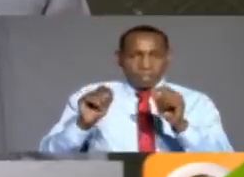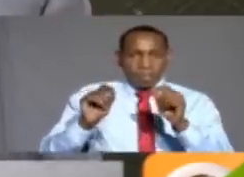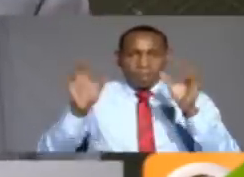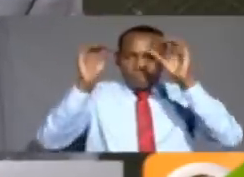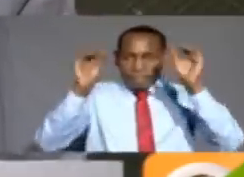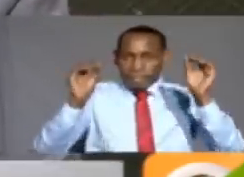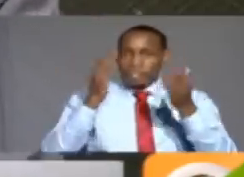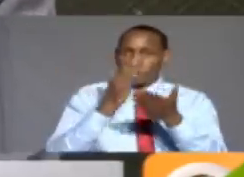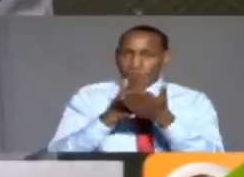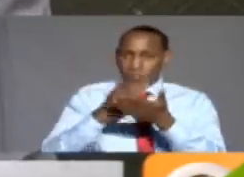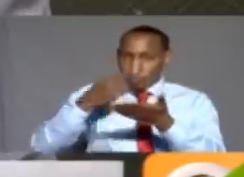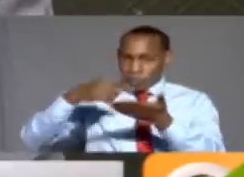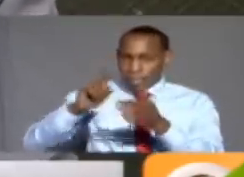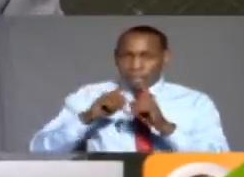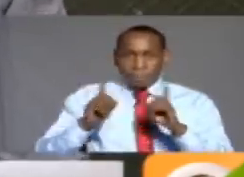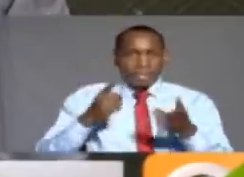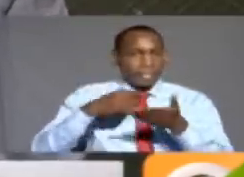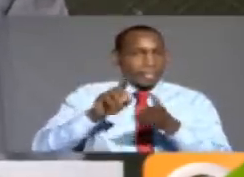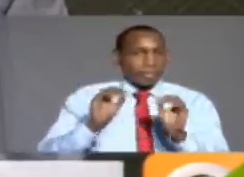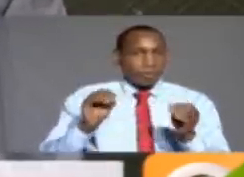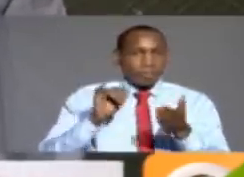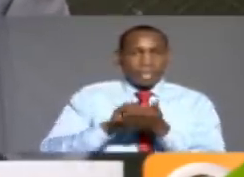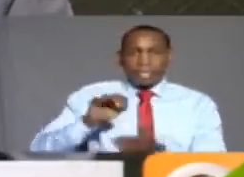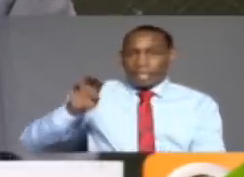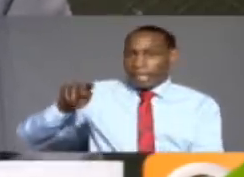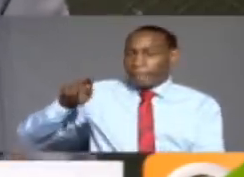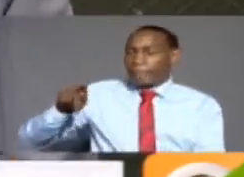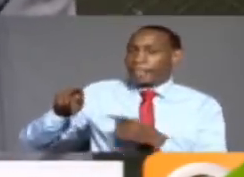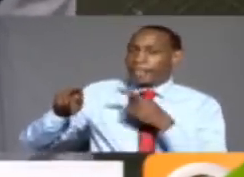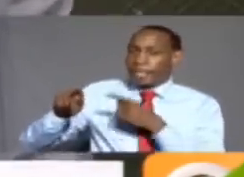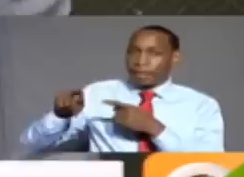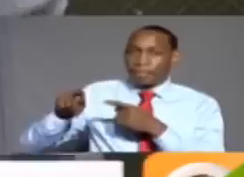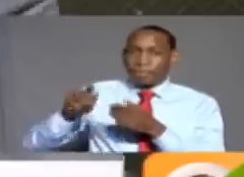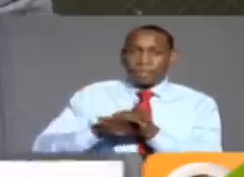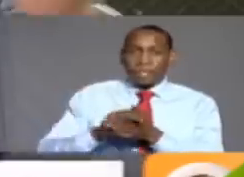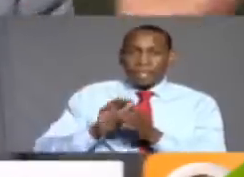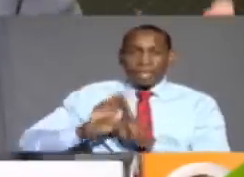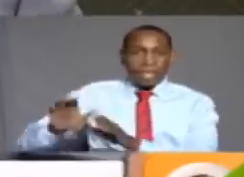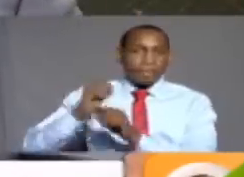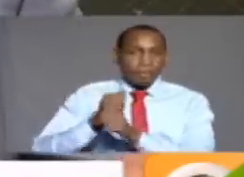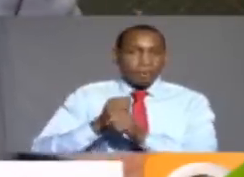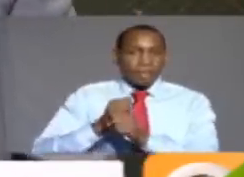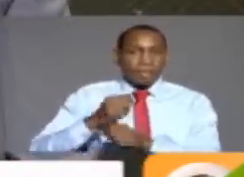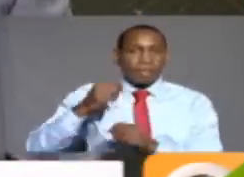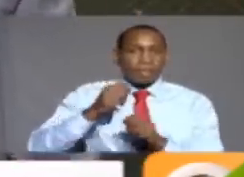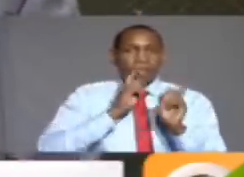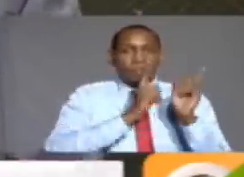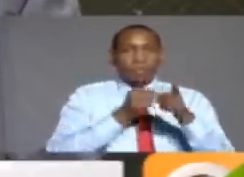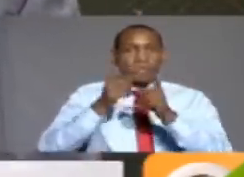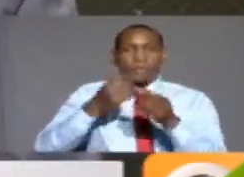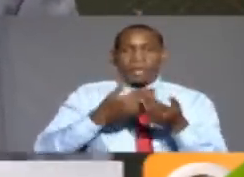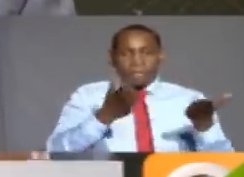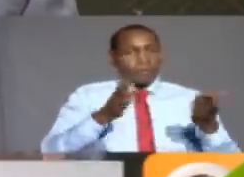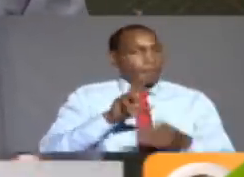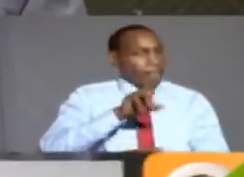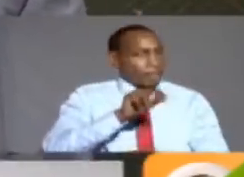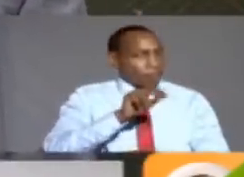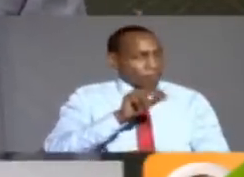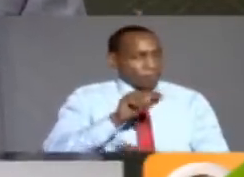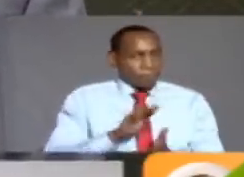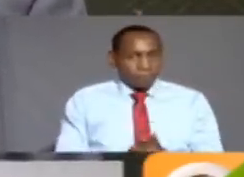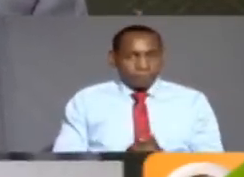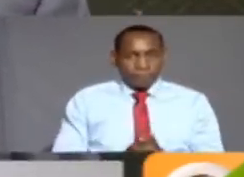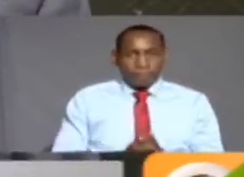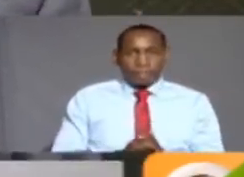right. But is he right that members of parliament are leaving their work and going to roam all over? No. So I think